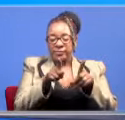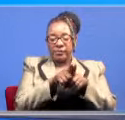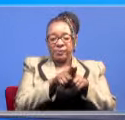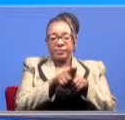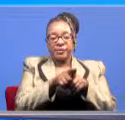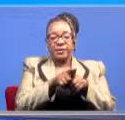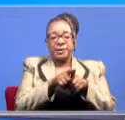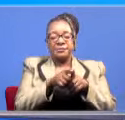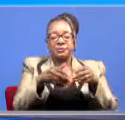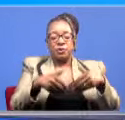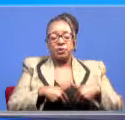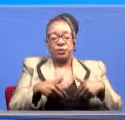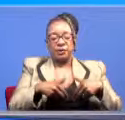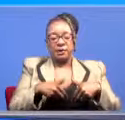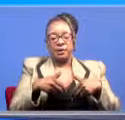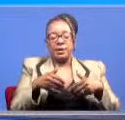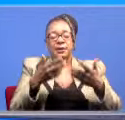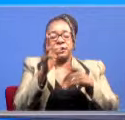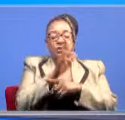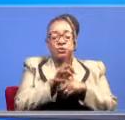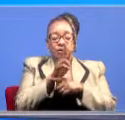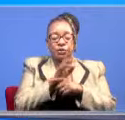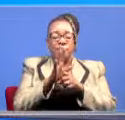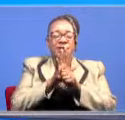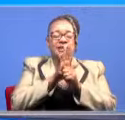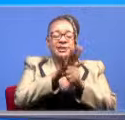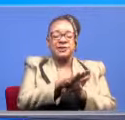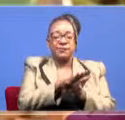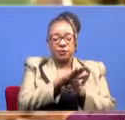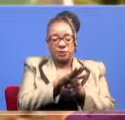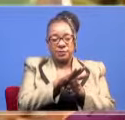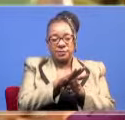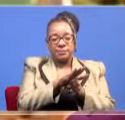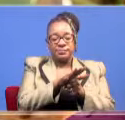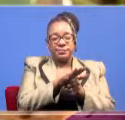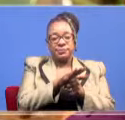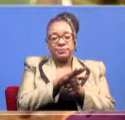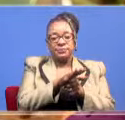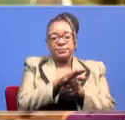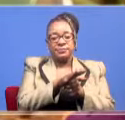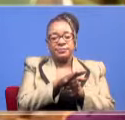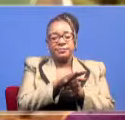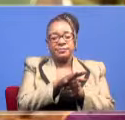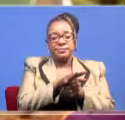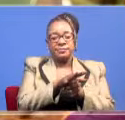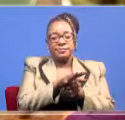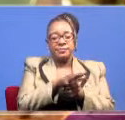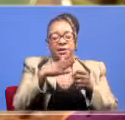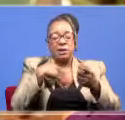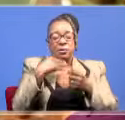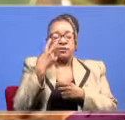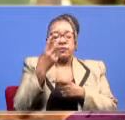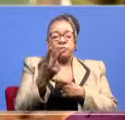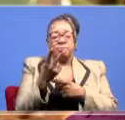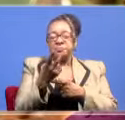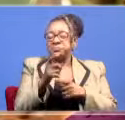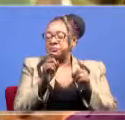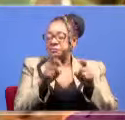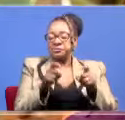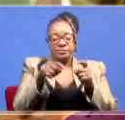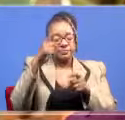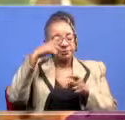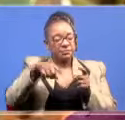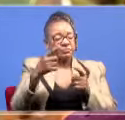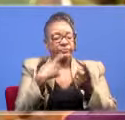as use of excessive force against protesters. Demands, in our view, do not require policy